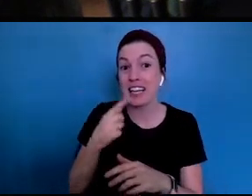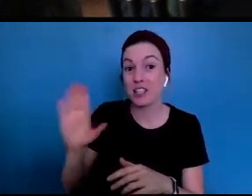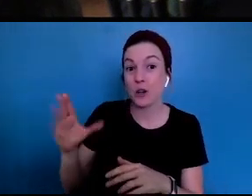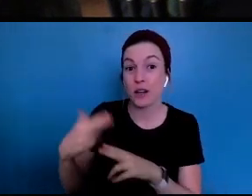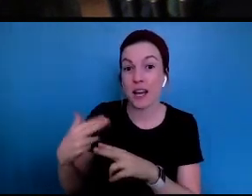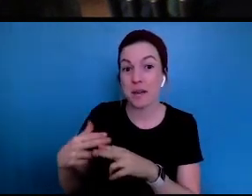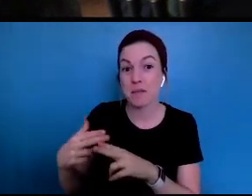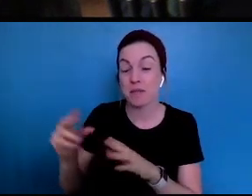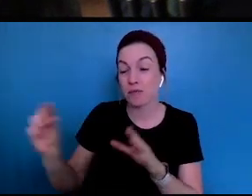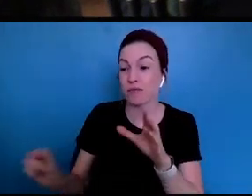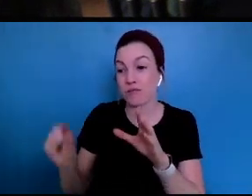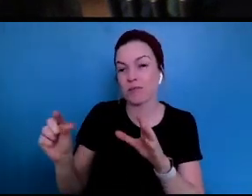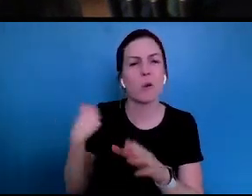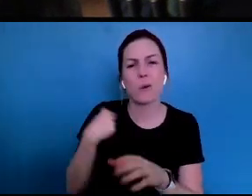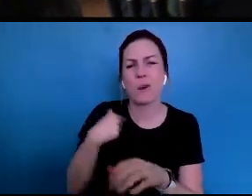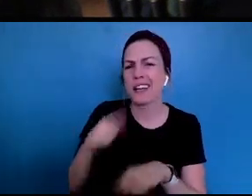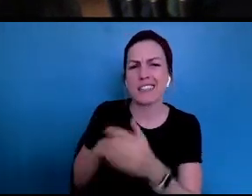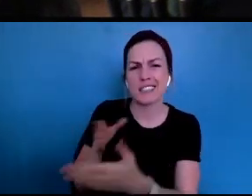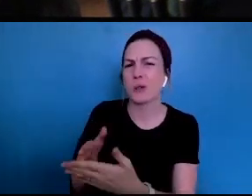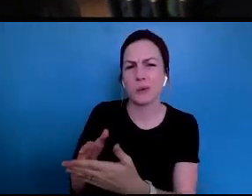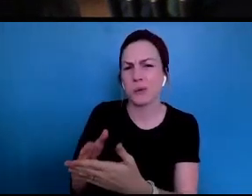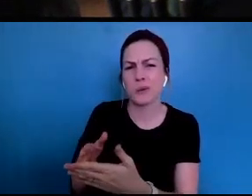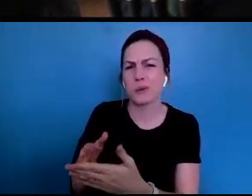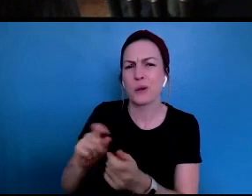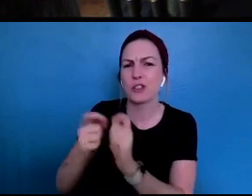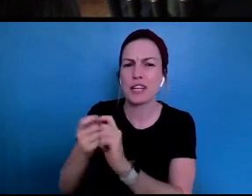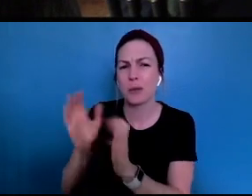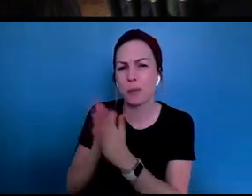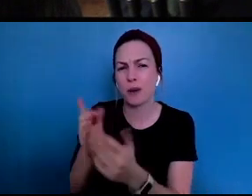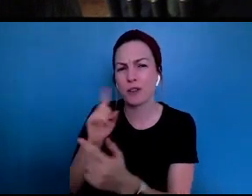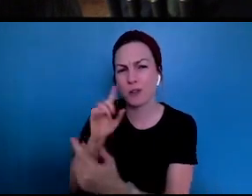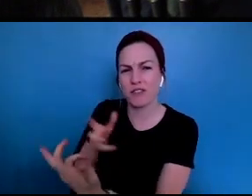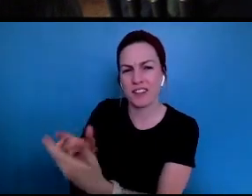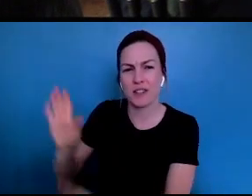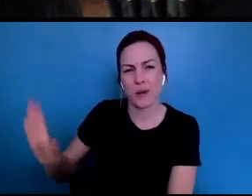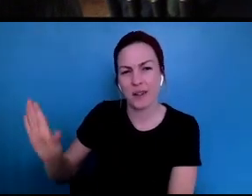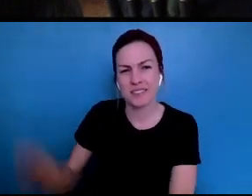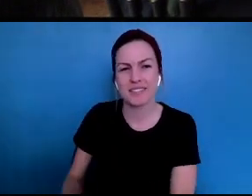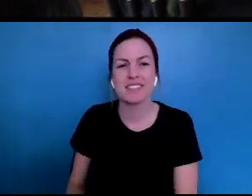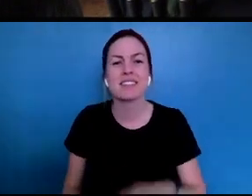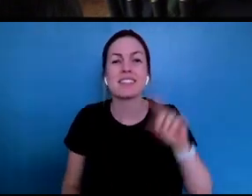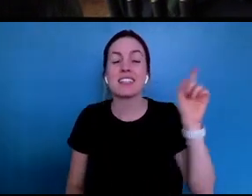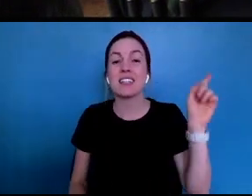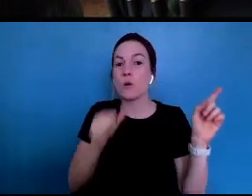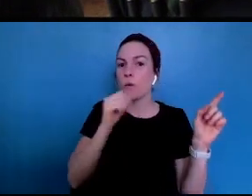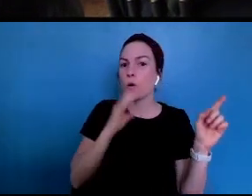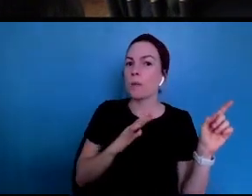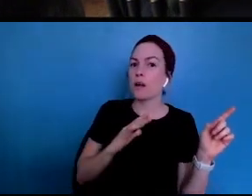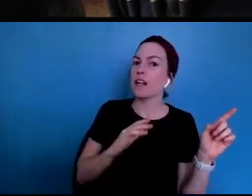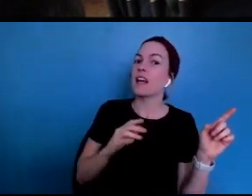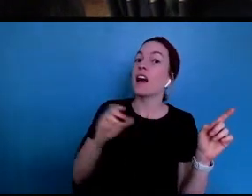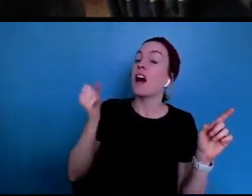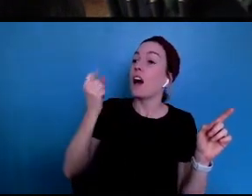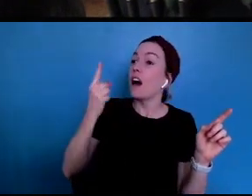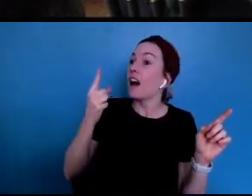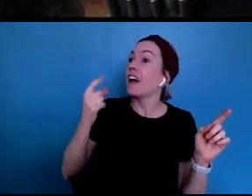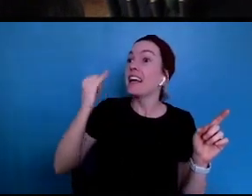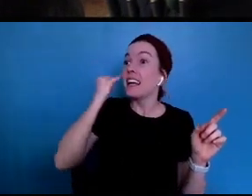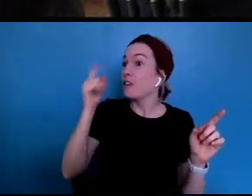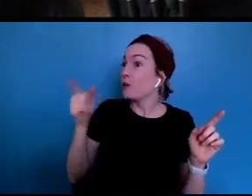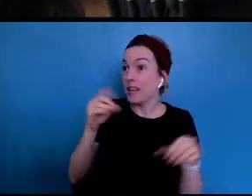So make it yours. Thank you. It is. If you're, however, in my class, this does not count as your final project, though.